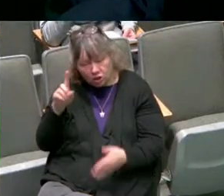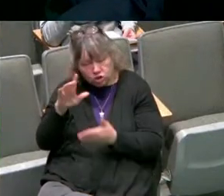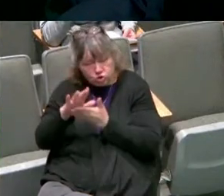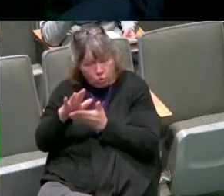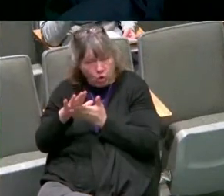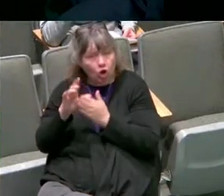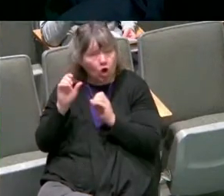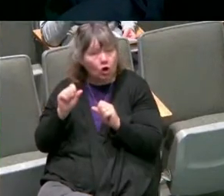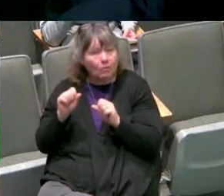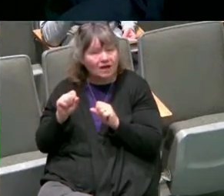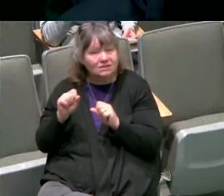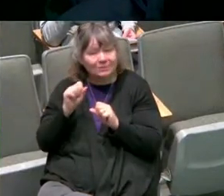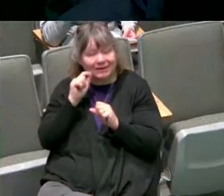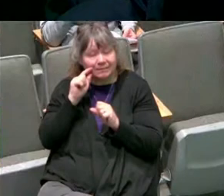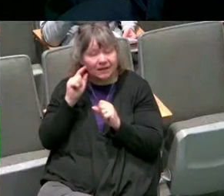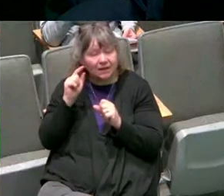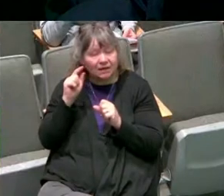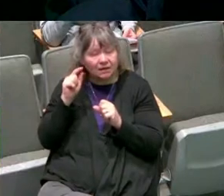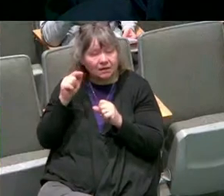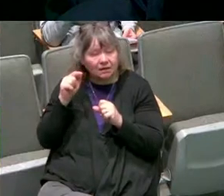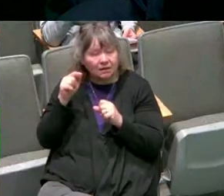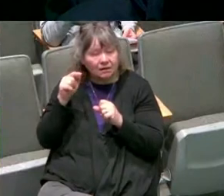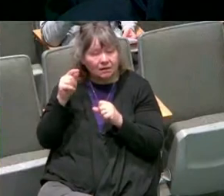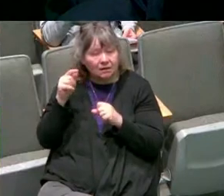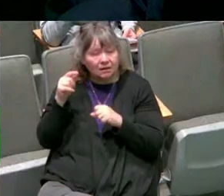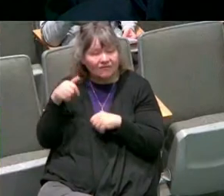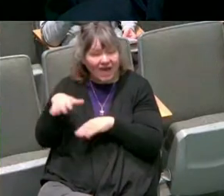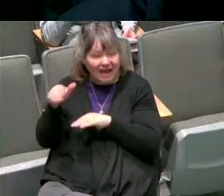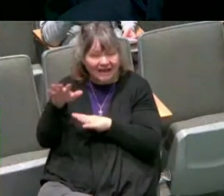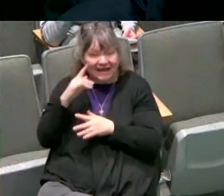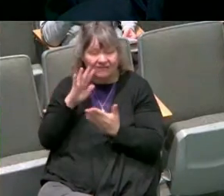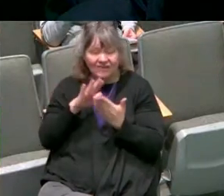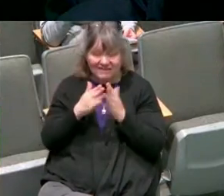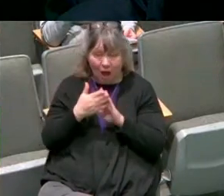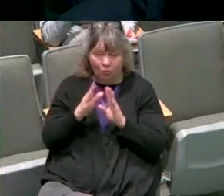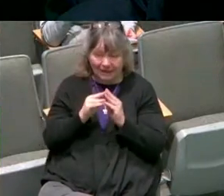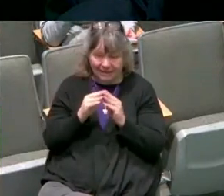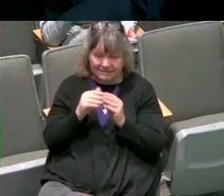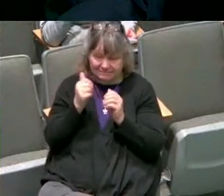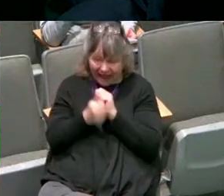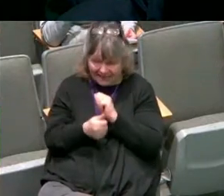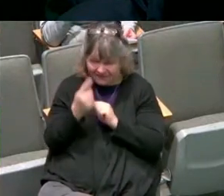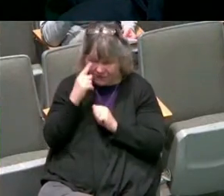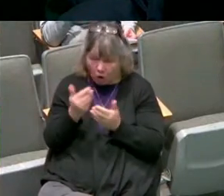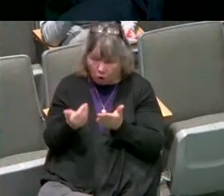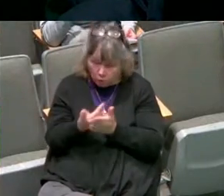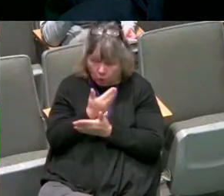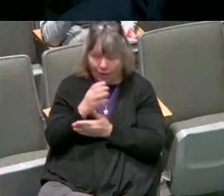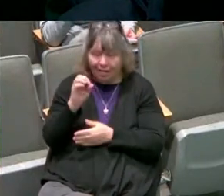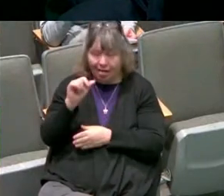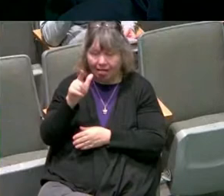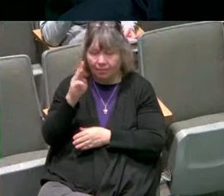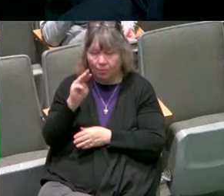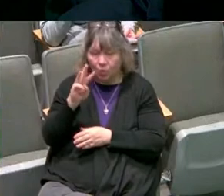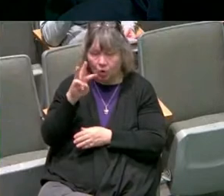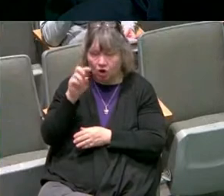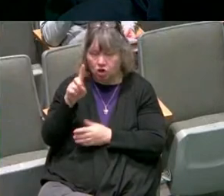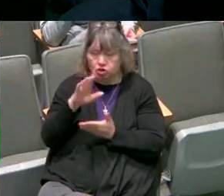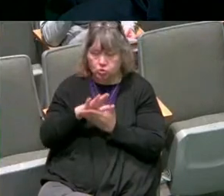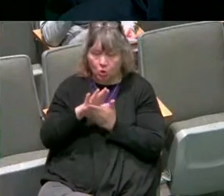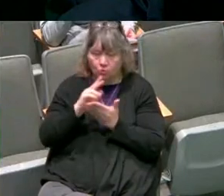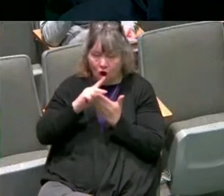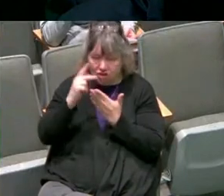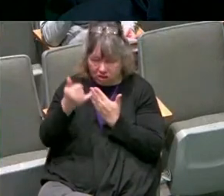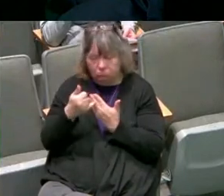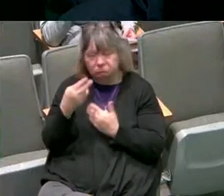potentially be vacated if um town meeting does pass for a new Elmwood school project to go on